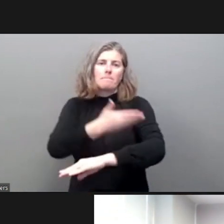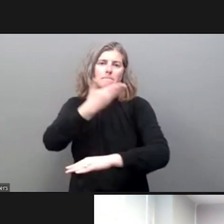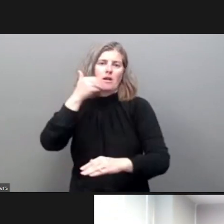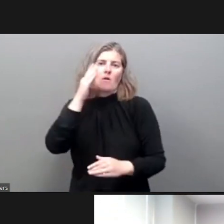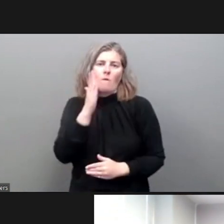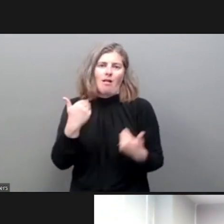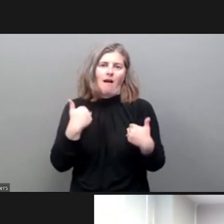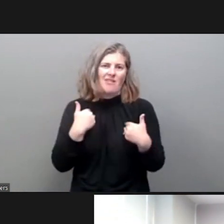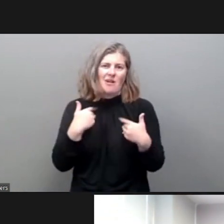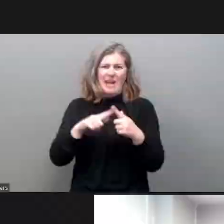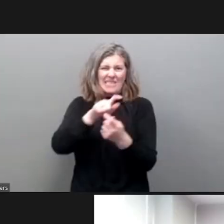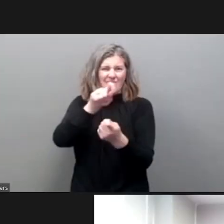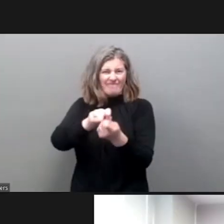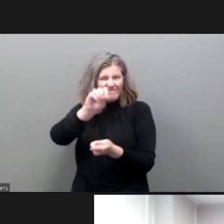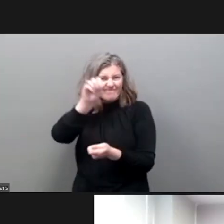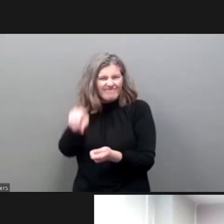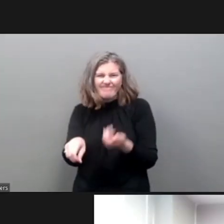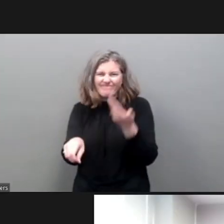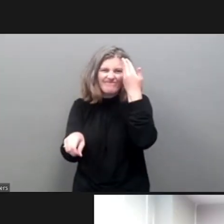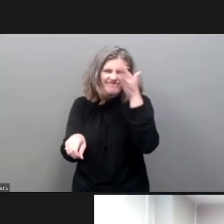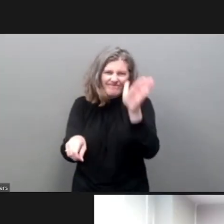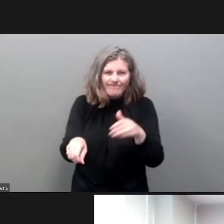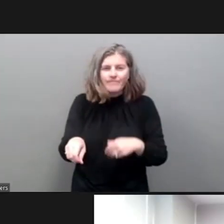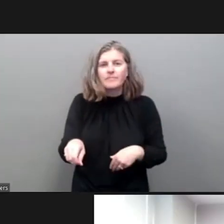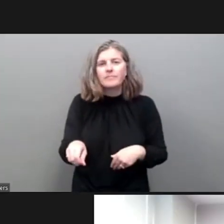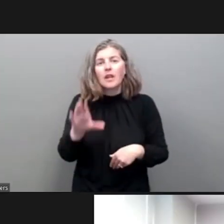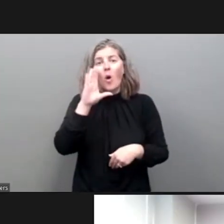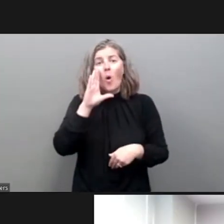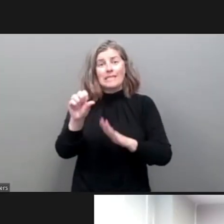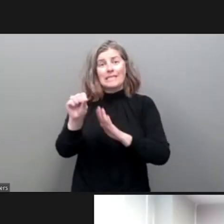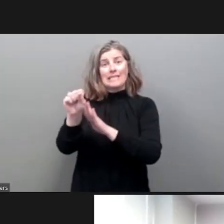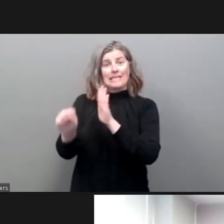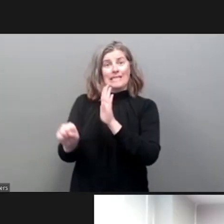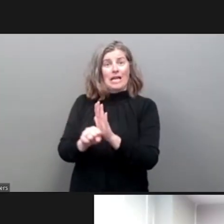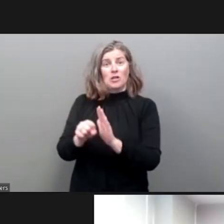know that states with the bottom